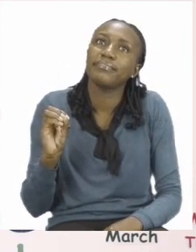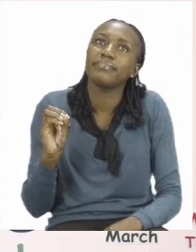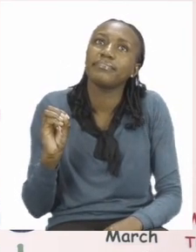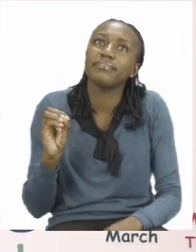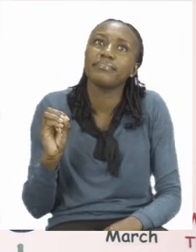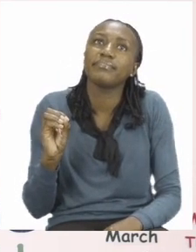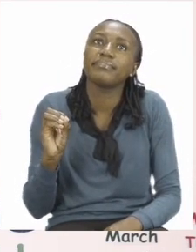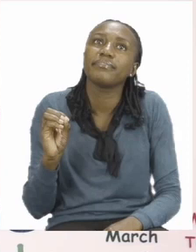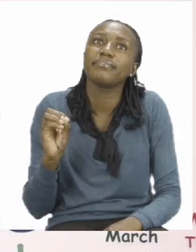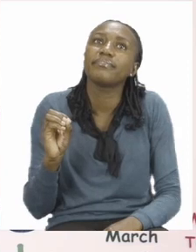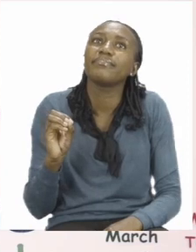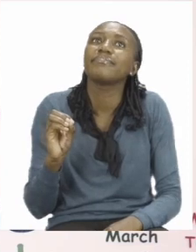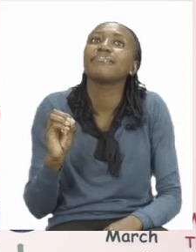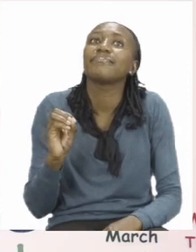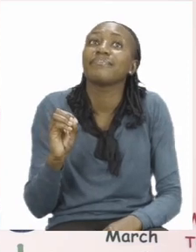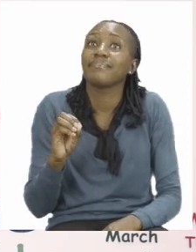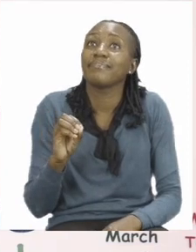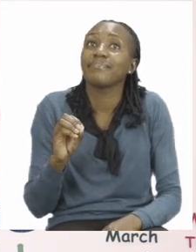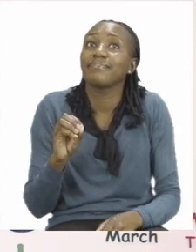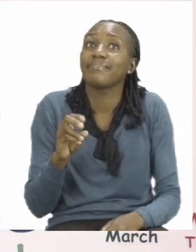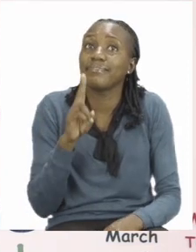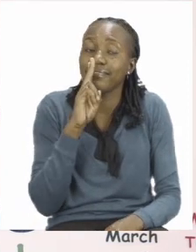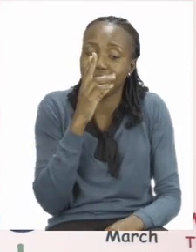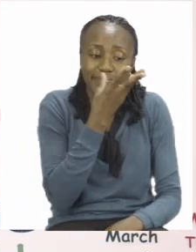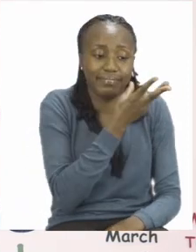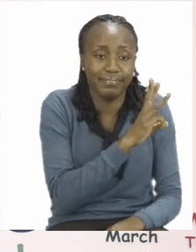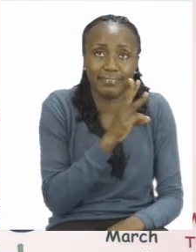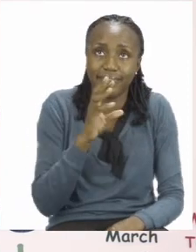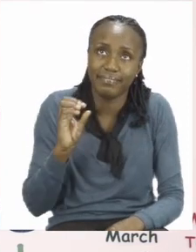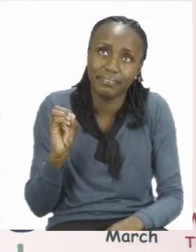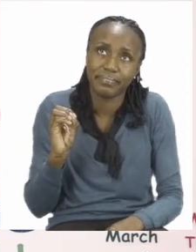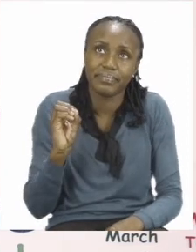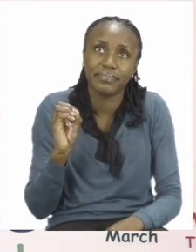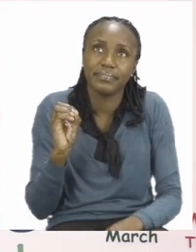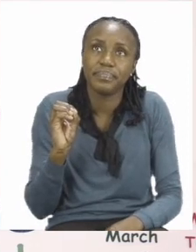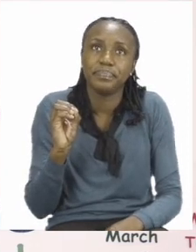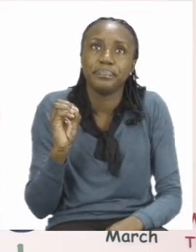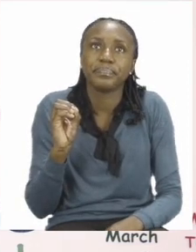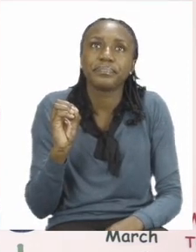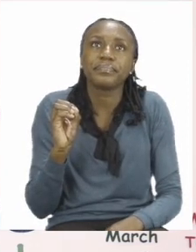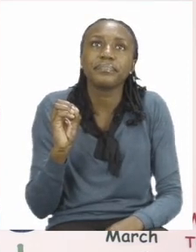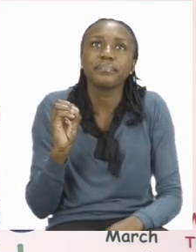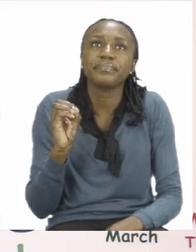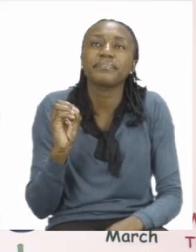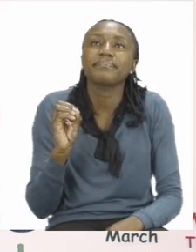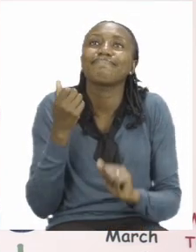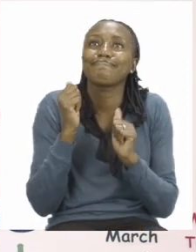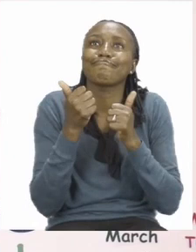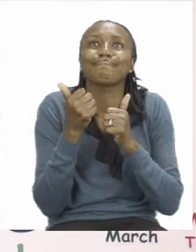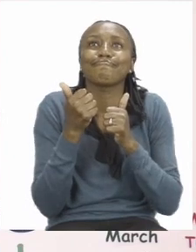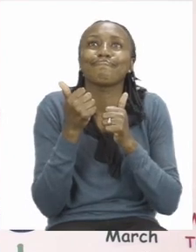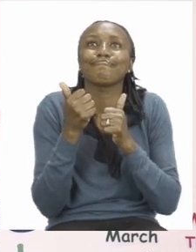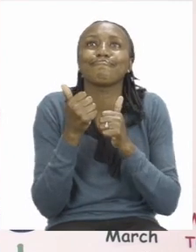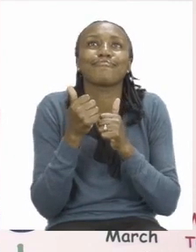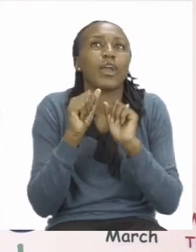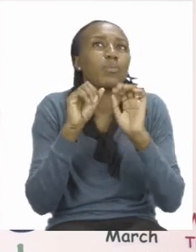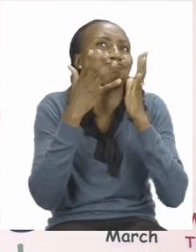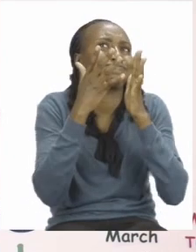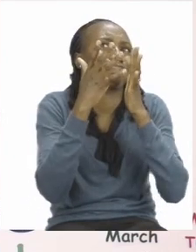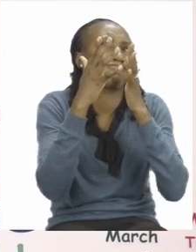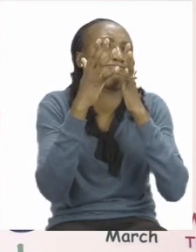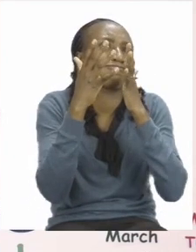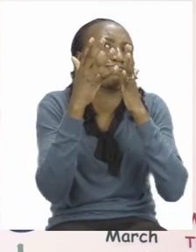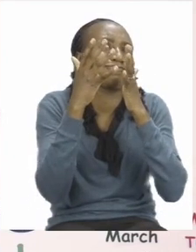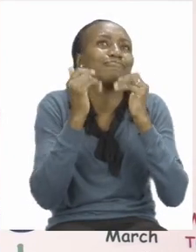60. So our next number, boys and girls, is 60. Good job, everyone. Now go ahead